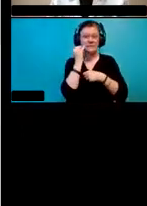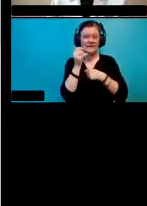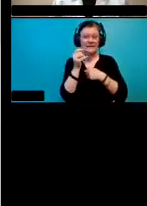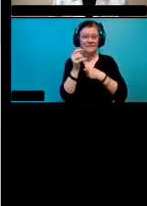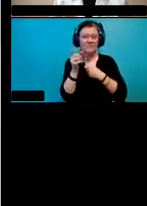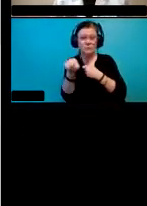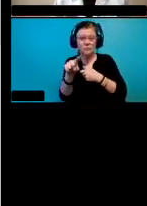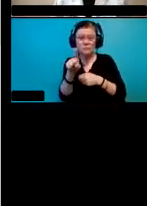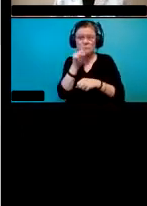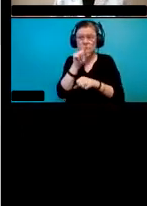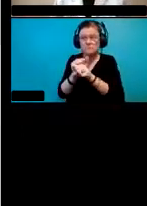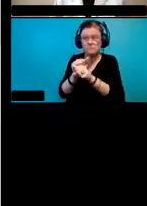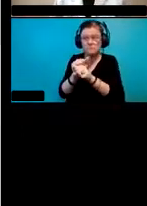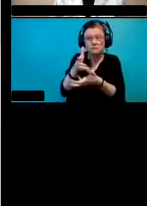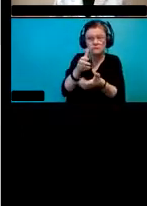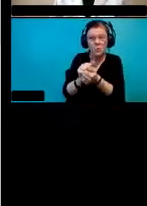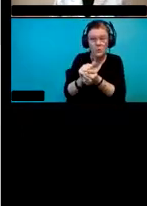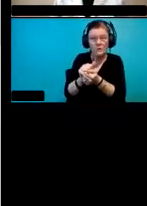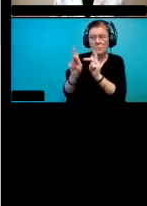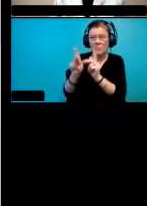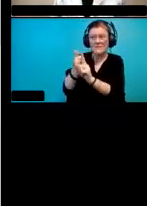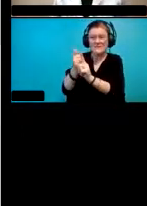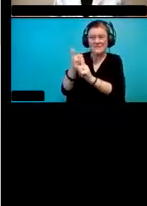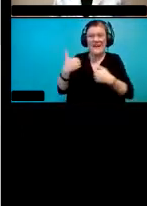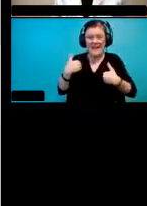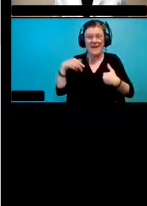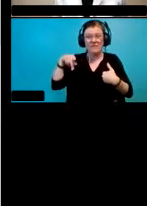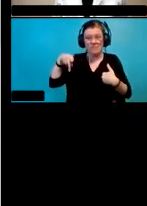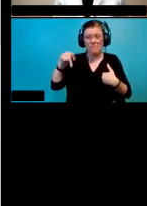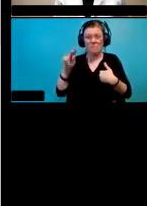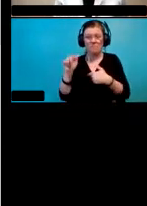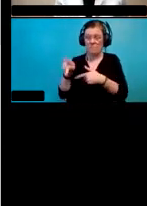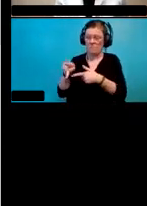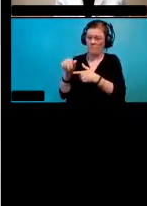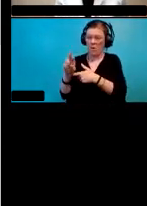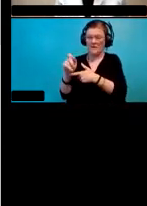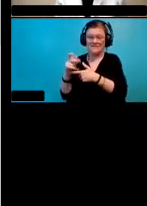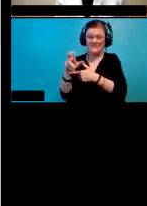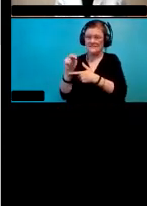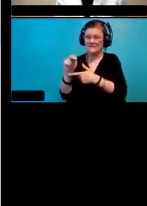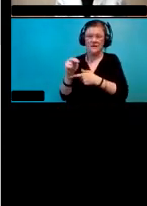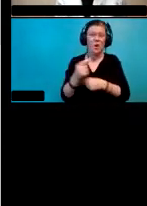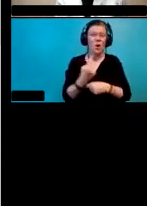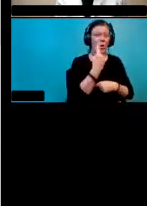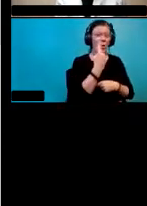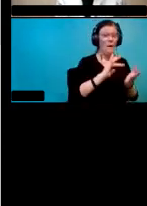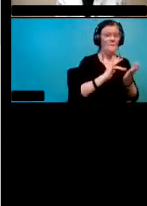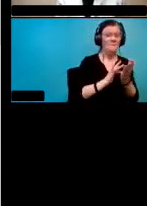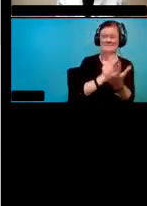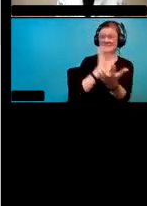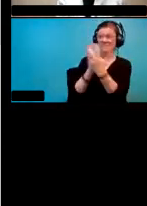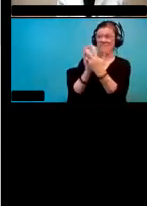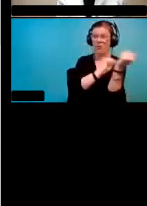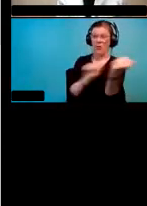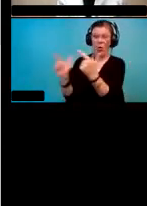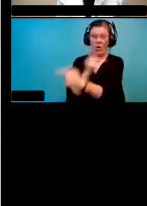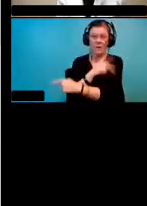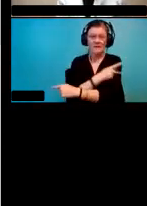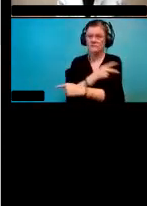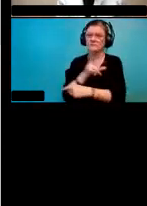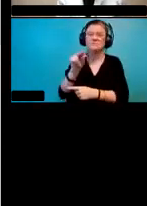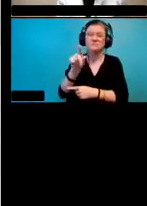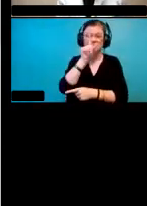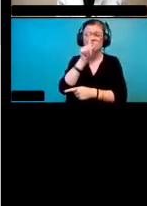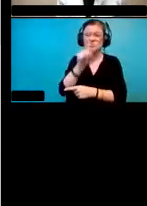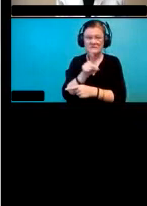other people who have Parkinson's, you will know that it's not cookie cutter. It's something that's very much honed to